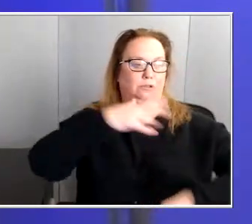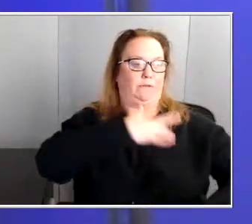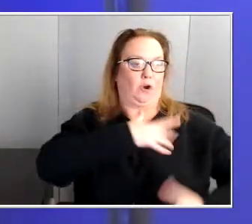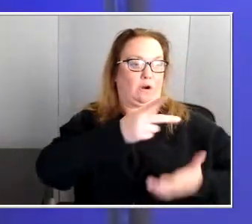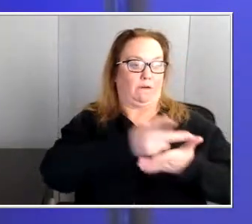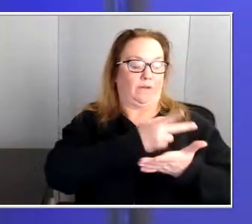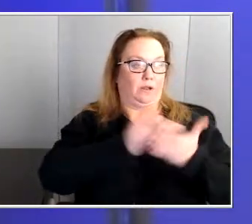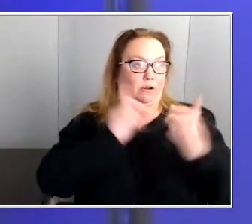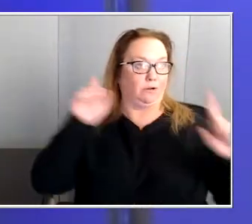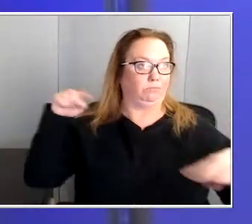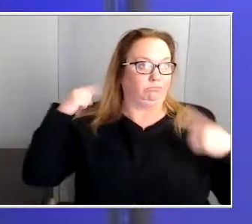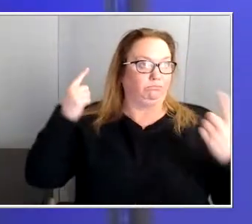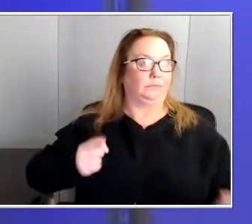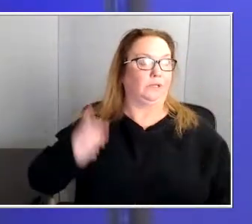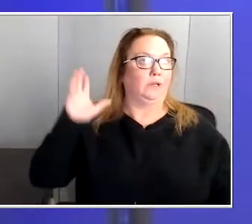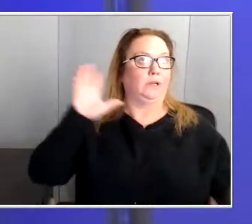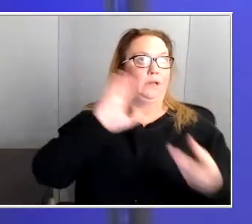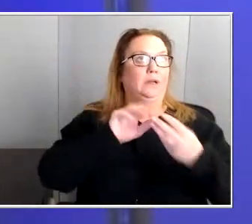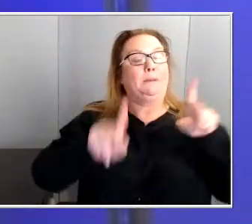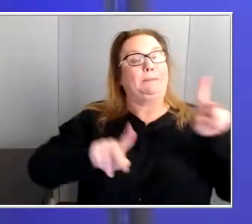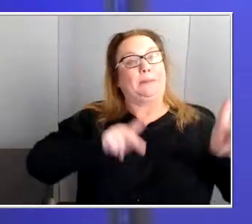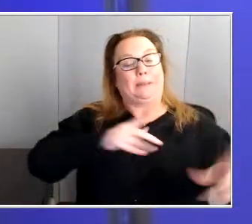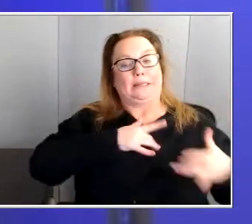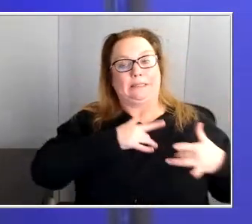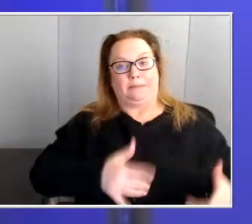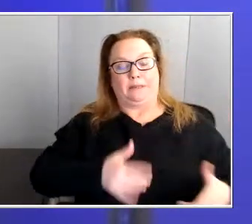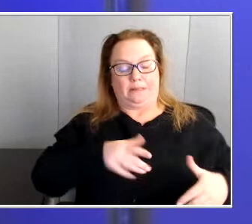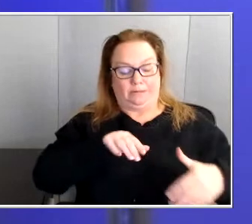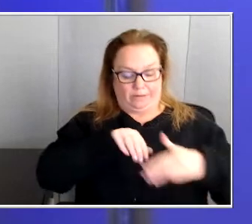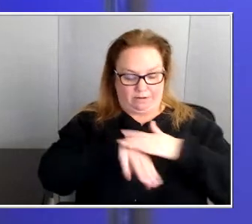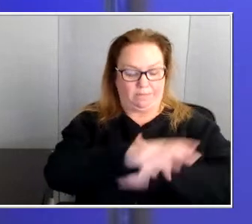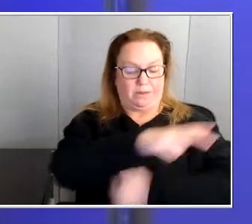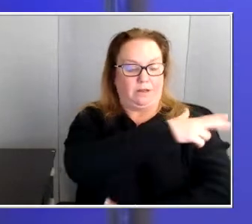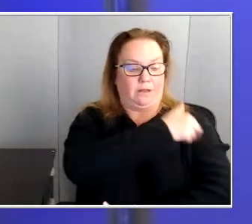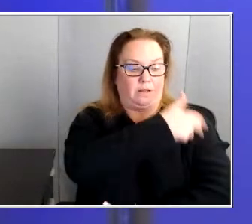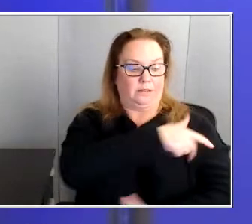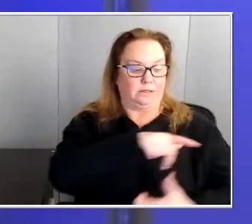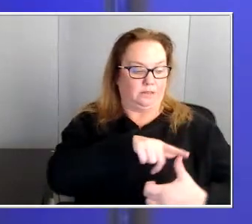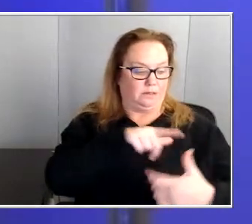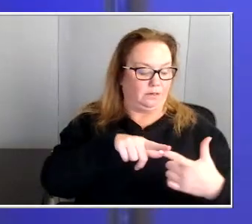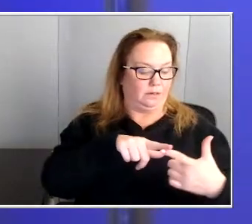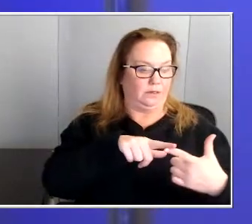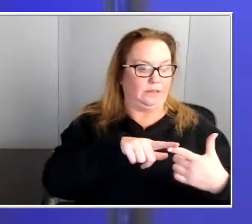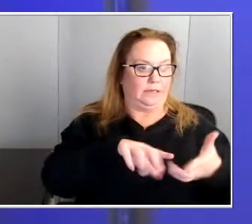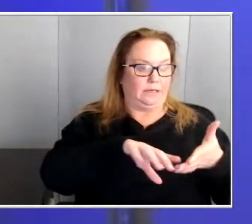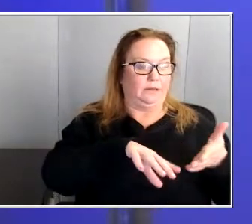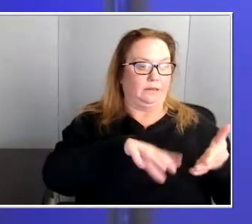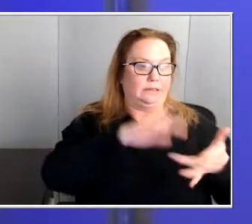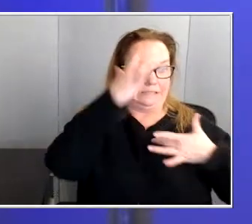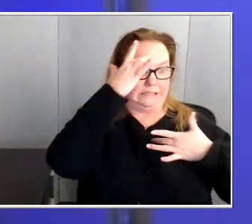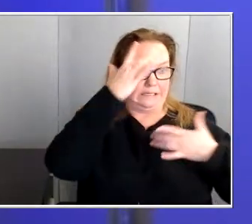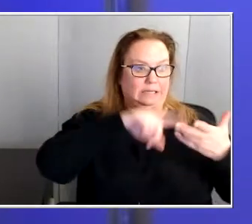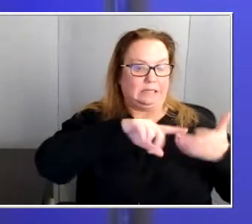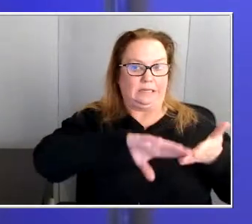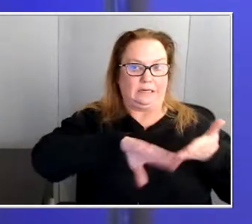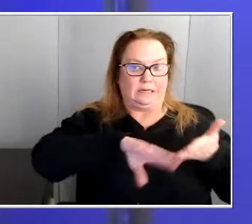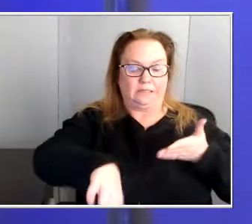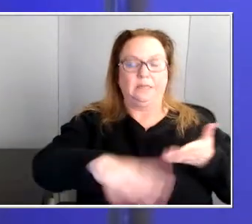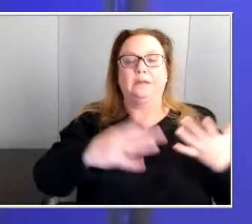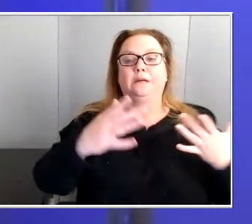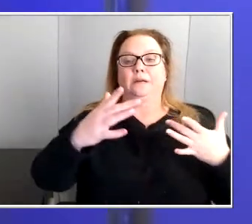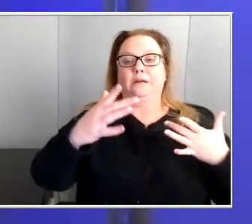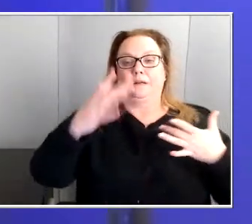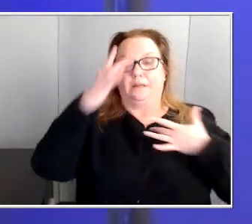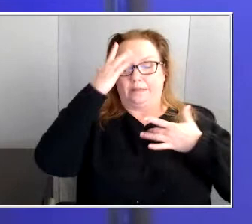people have is they get admitted to the hospital, they get diuresed, they get discharged from the hospital, they get diuresed, and eventually the frequency